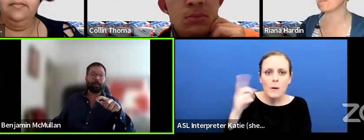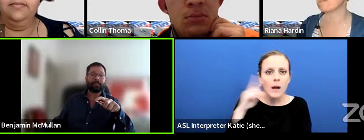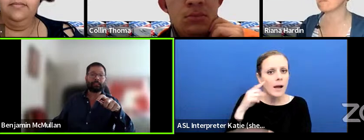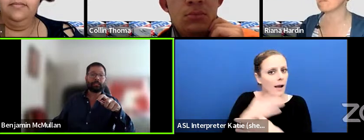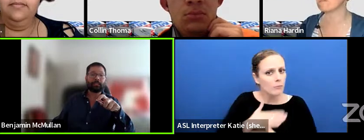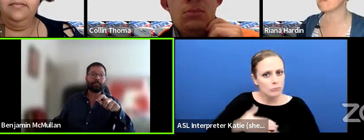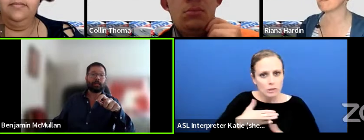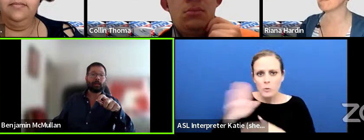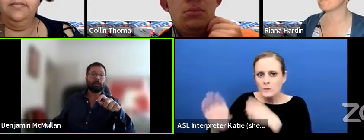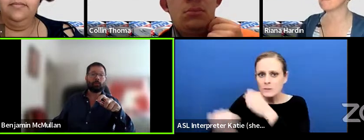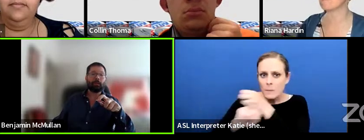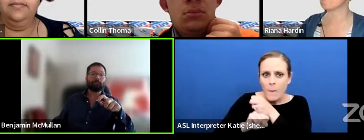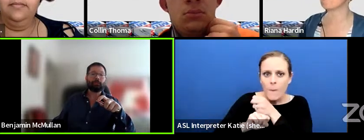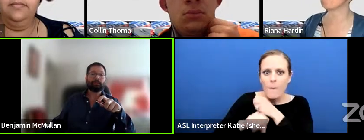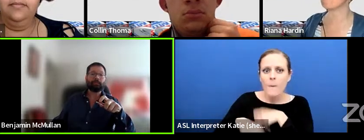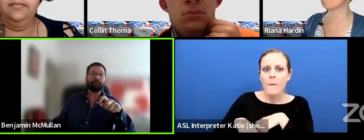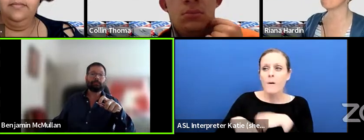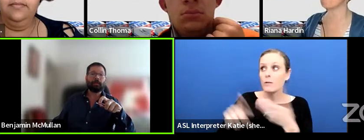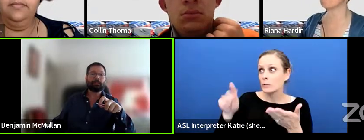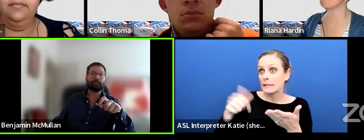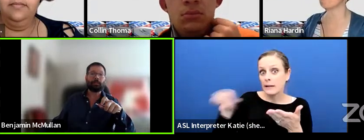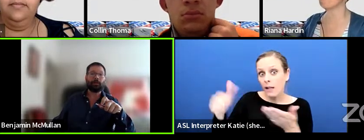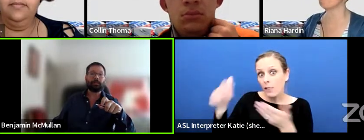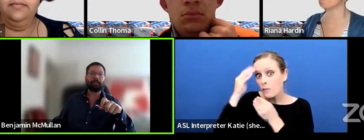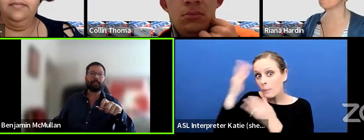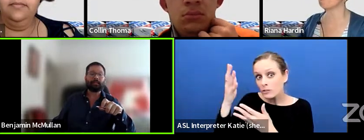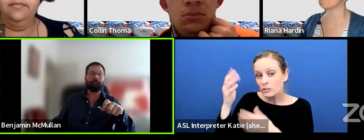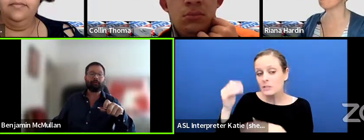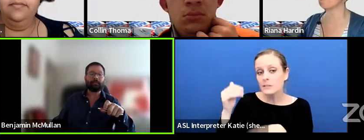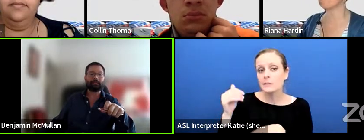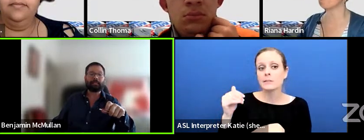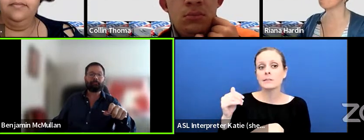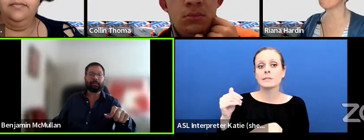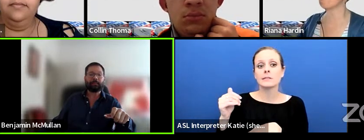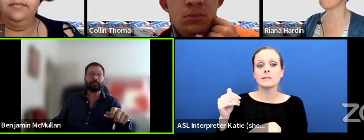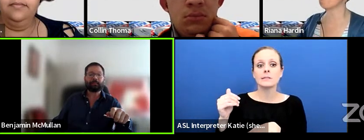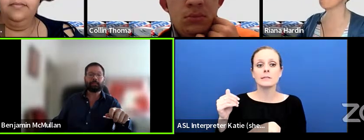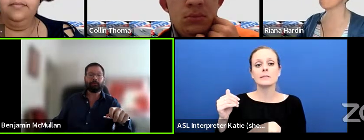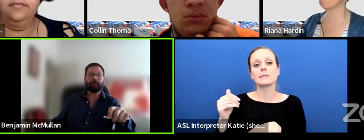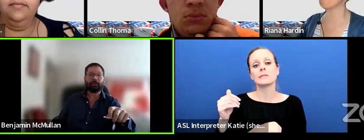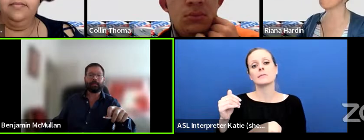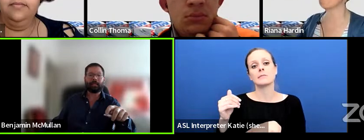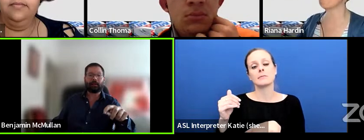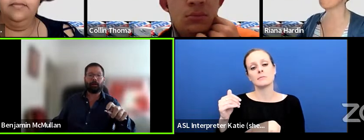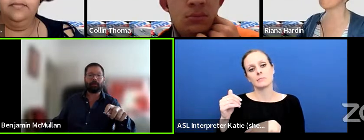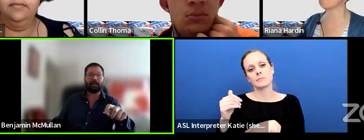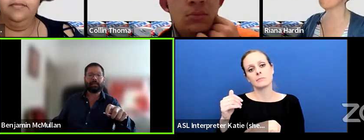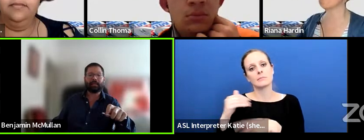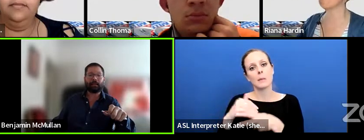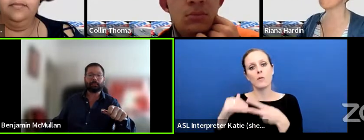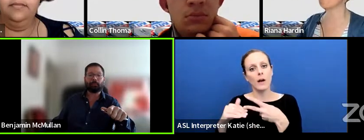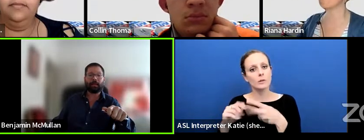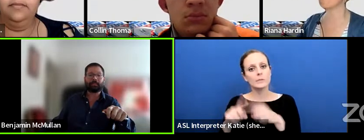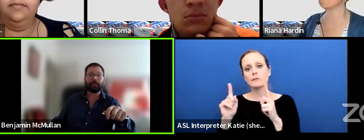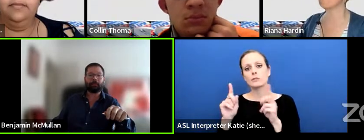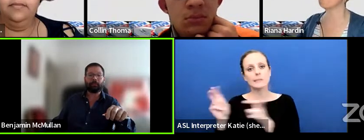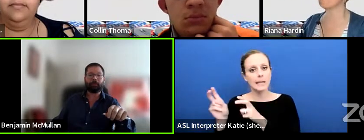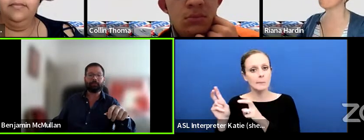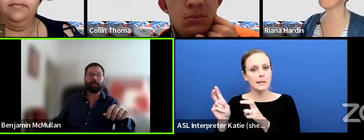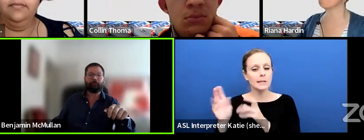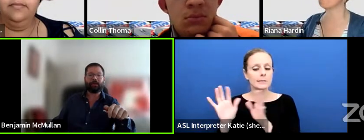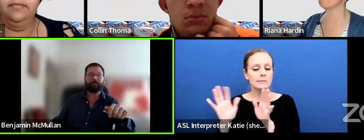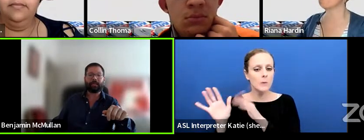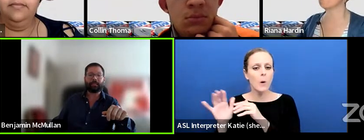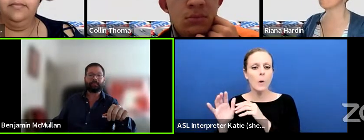other information, which we touched on in a different segment. So it all kind of goes back